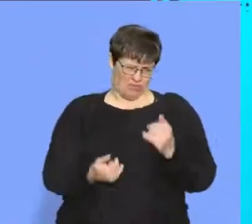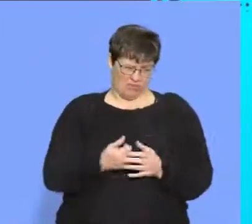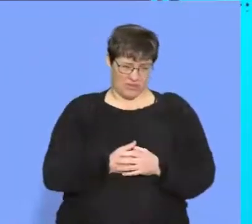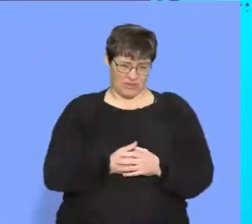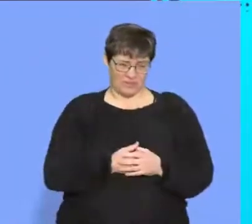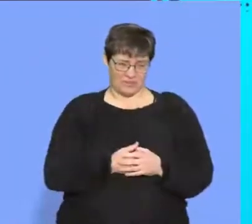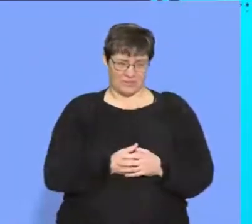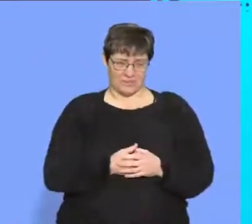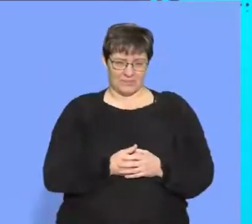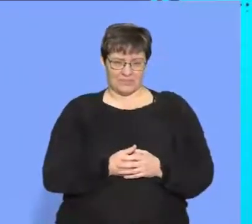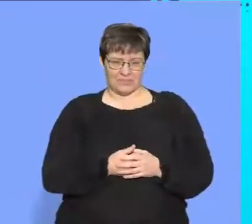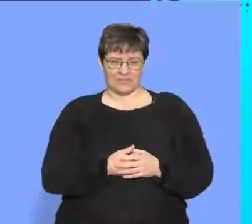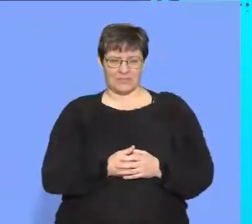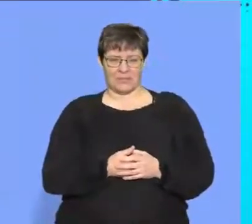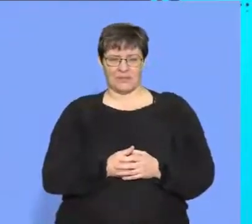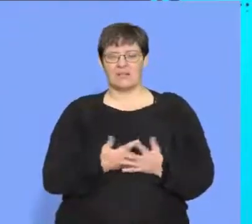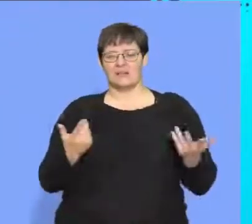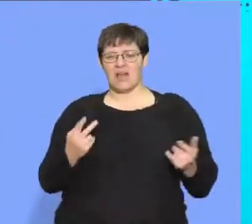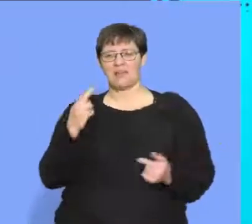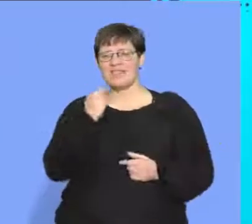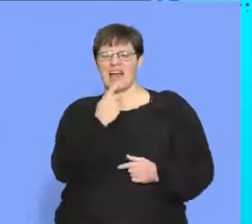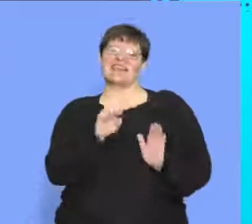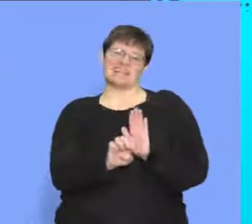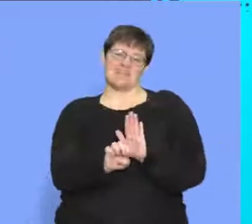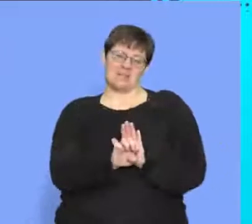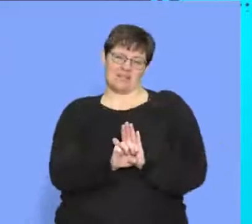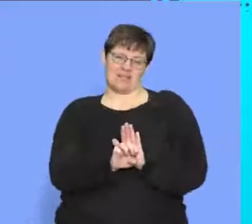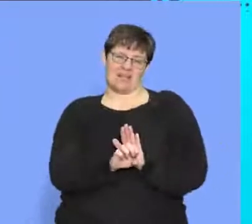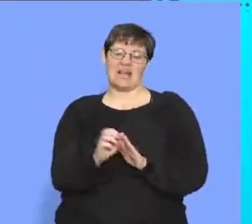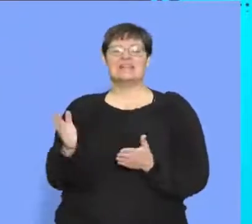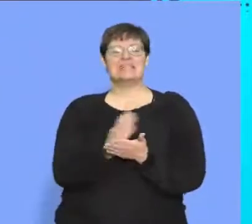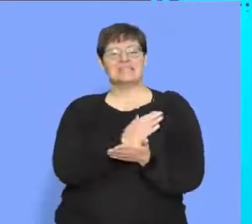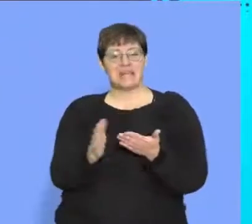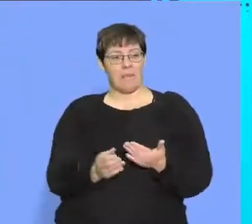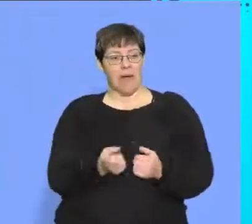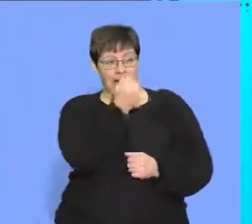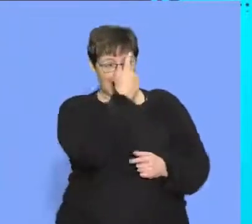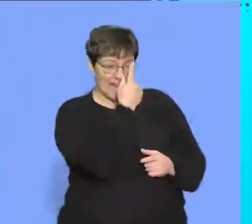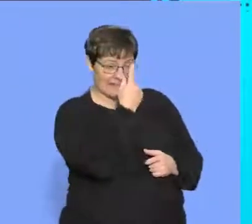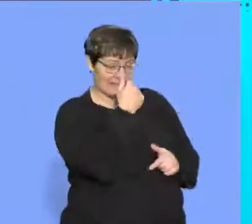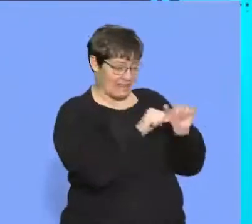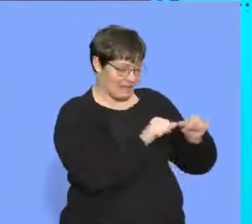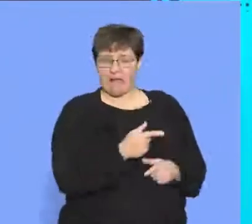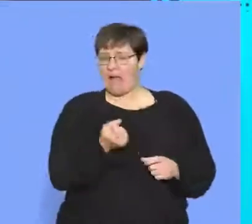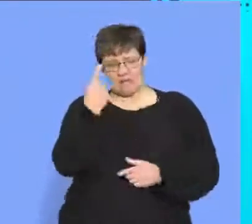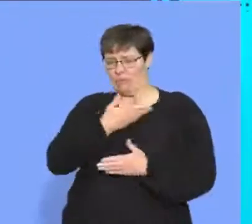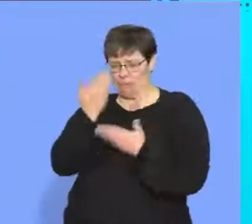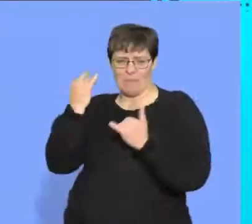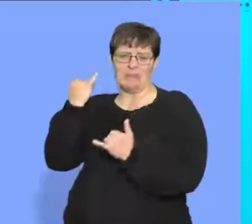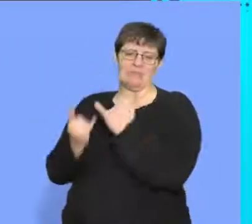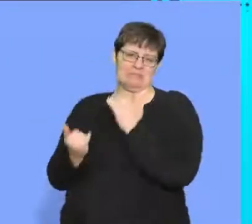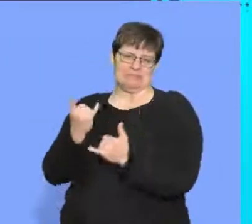not. And so that's a nice example of how some people who don't understand science as well as we